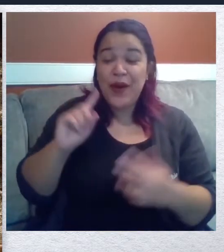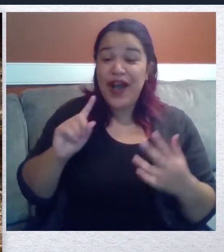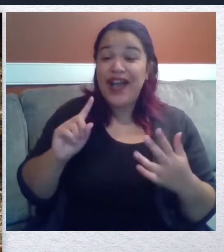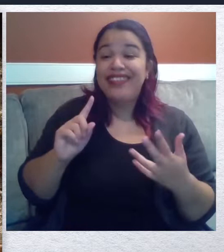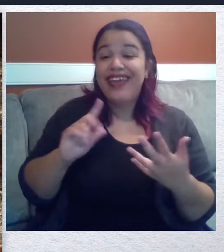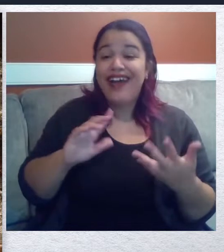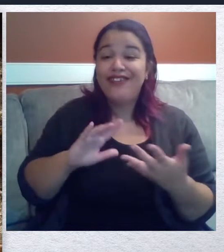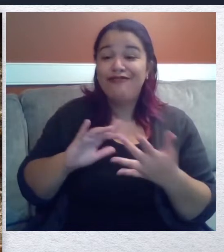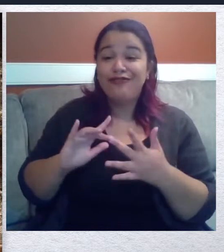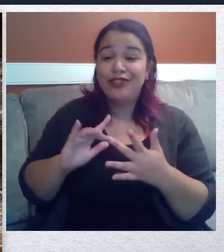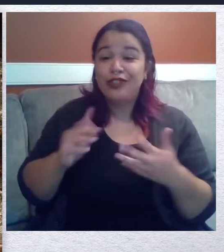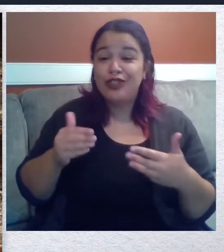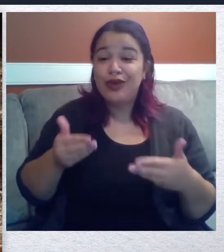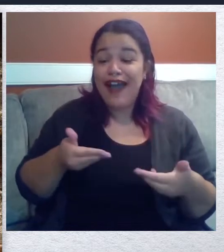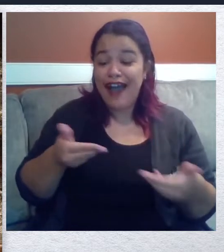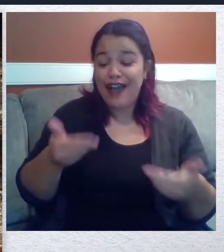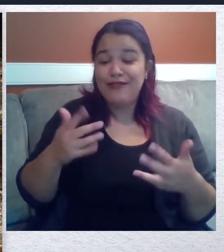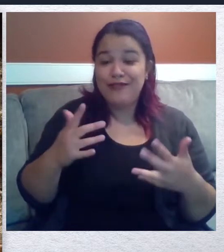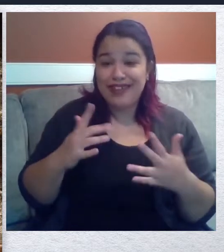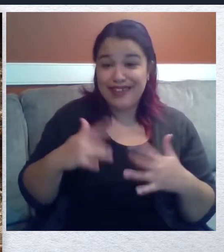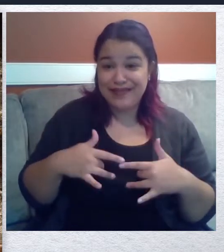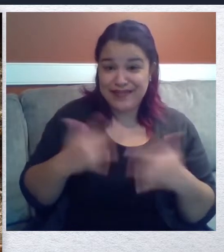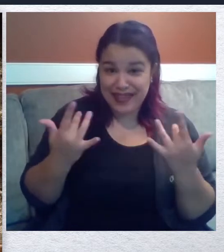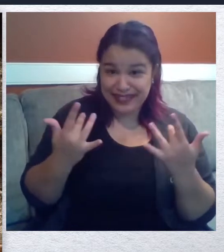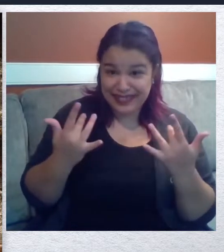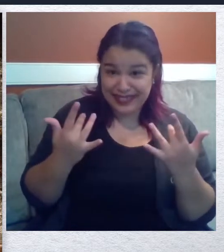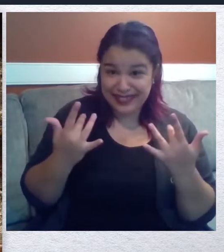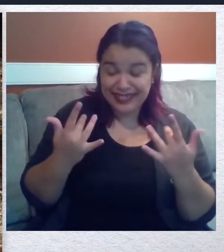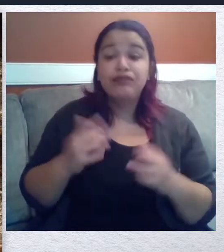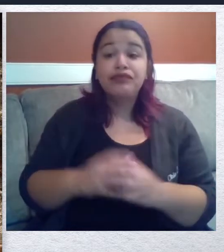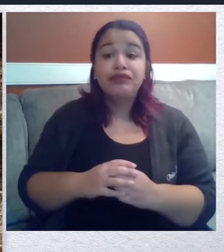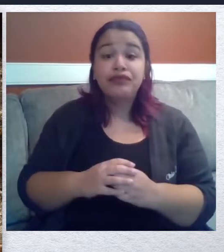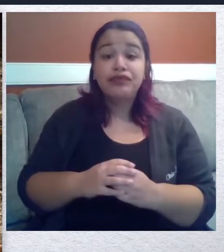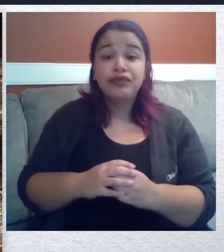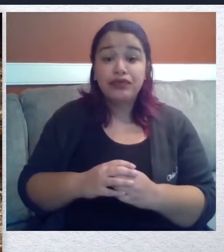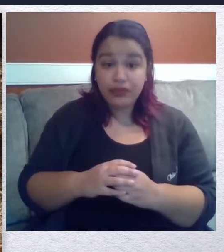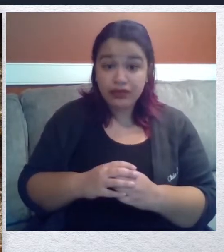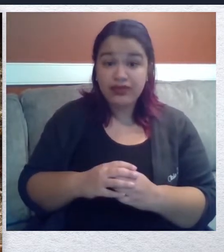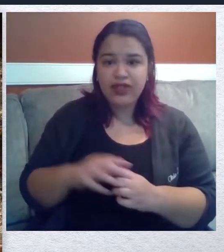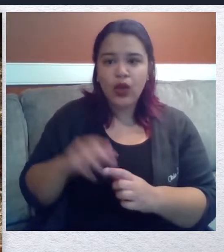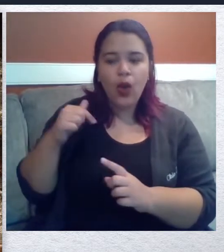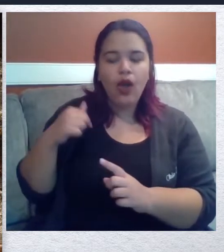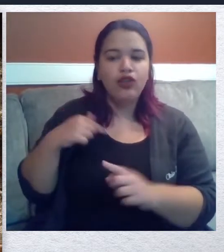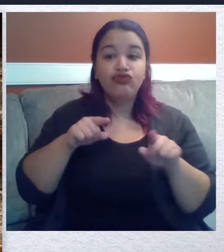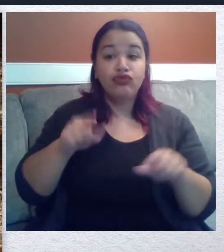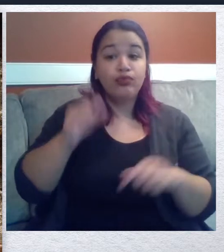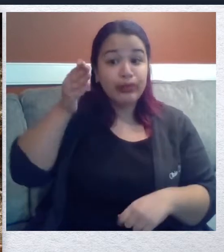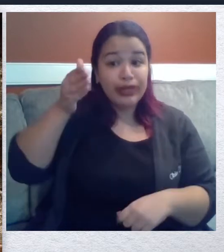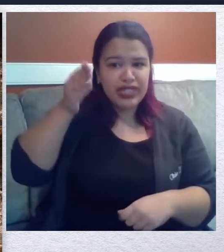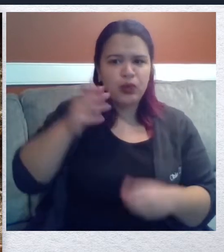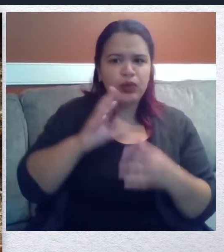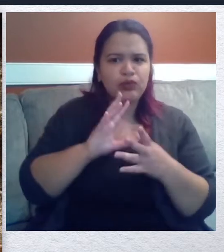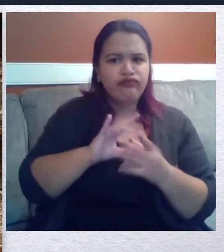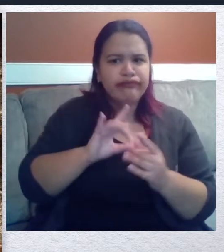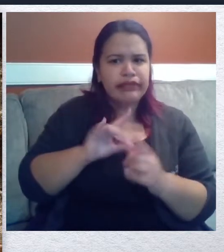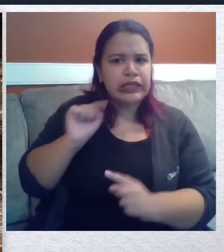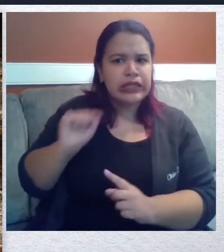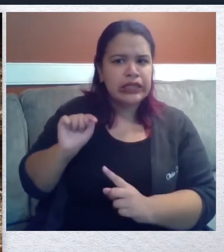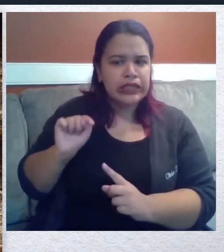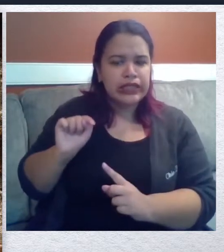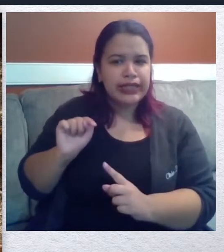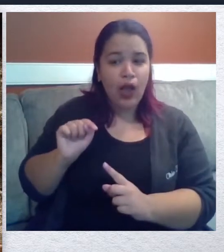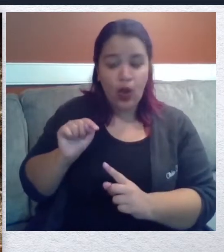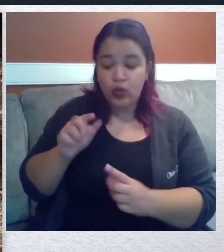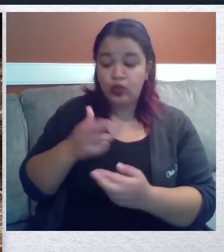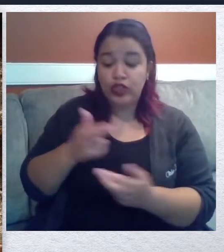not accessed it yet, now would be a good time to pause the presentation and access it.